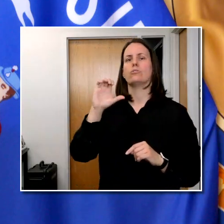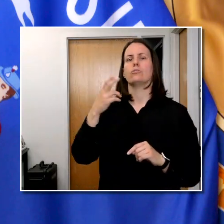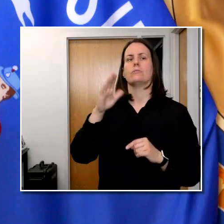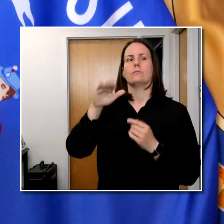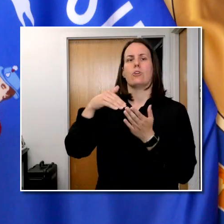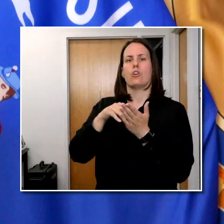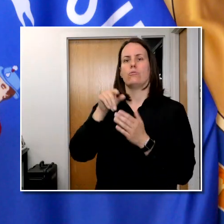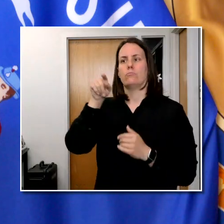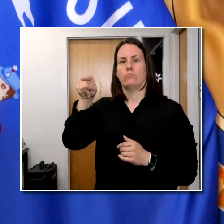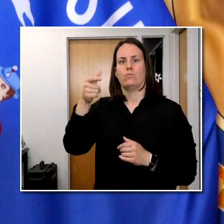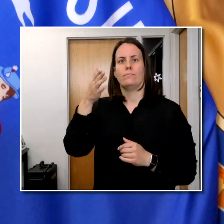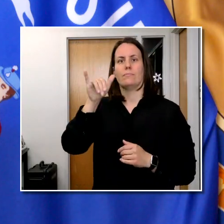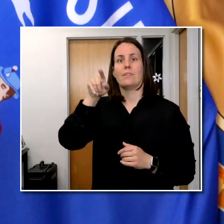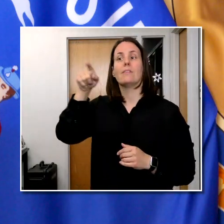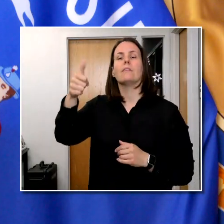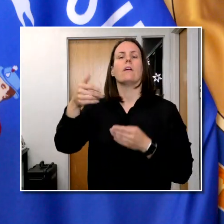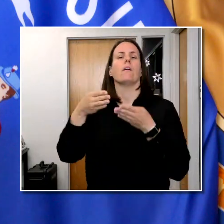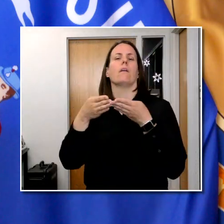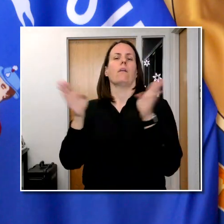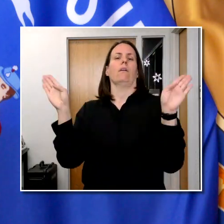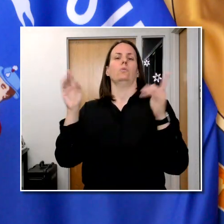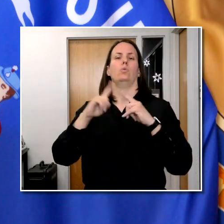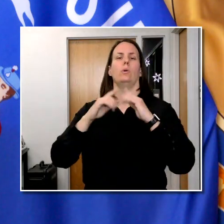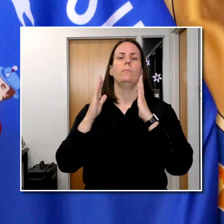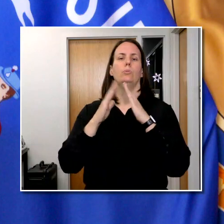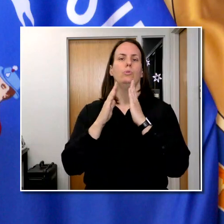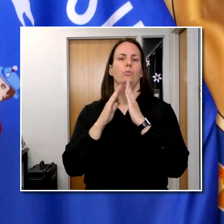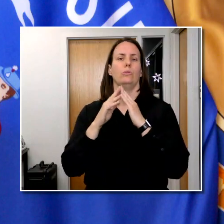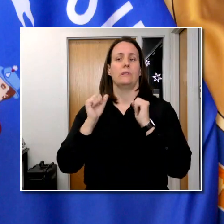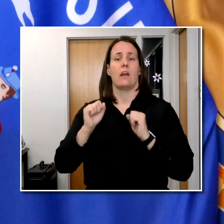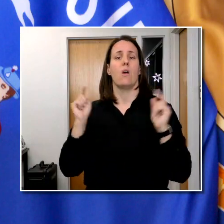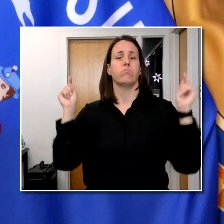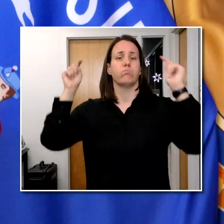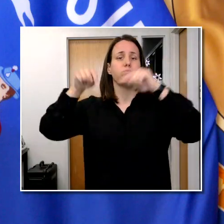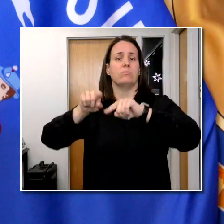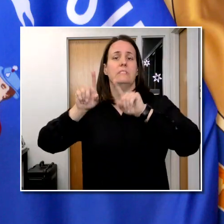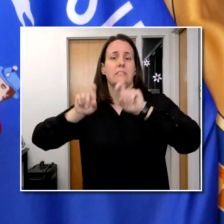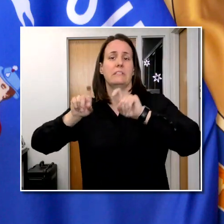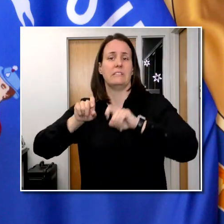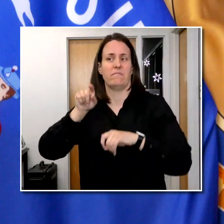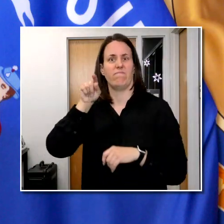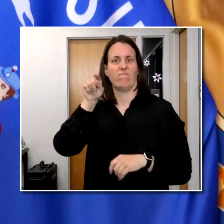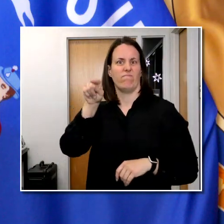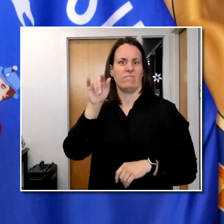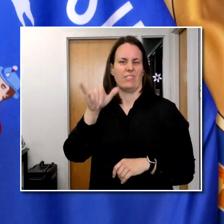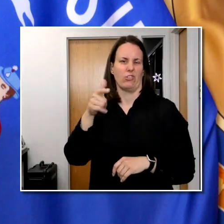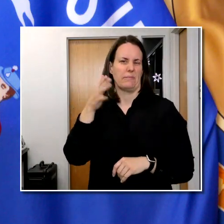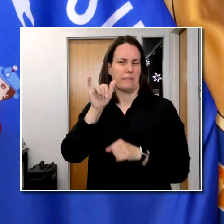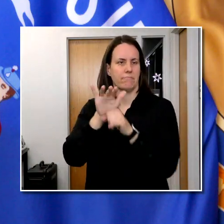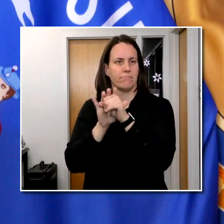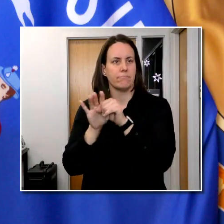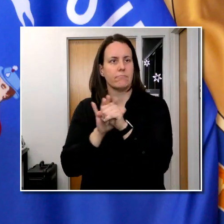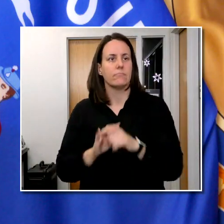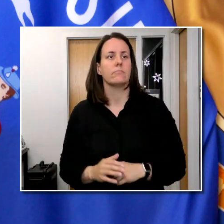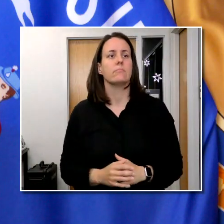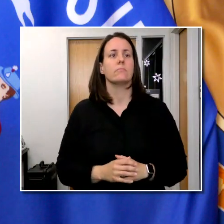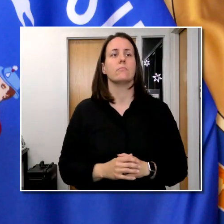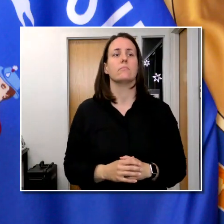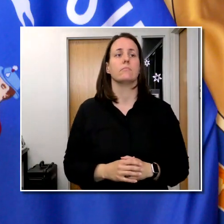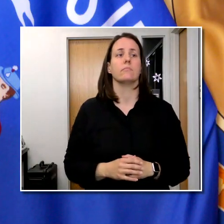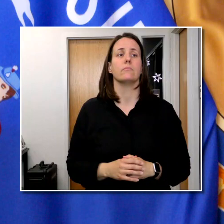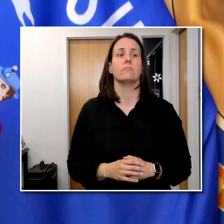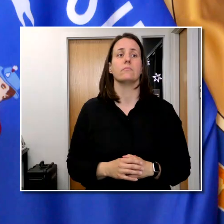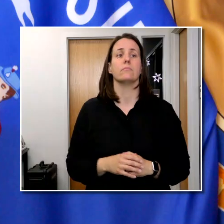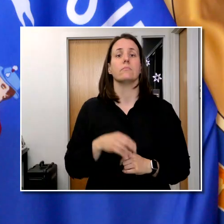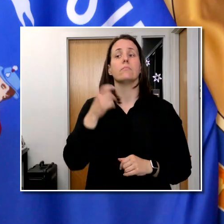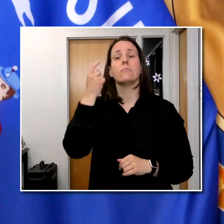testing location. The National Guard always serves in a supporting role. County health departments lead the efforts at each of these sites,